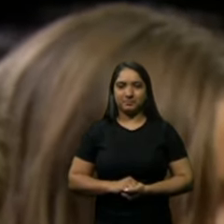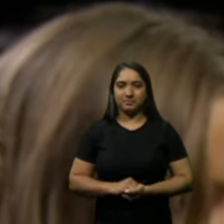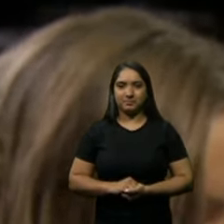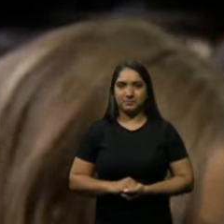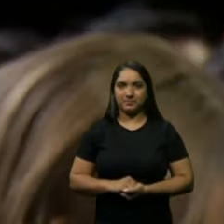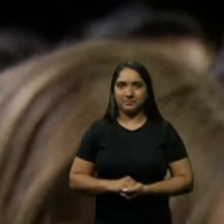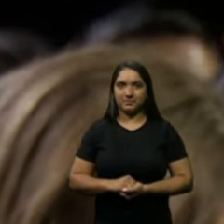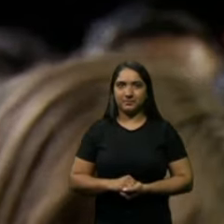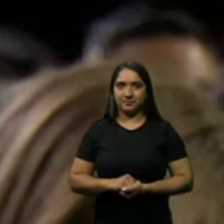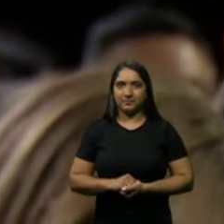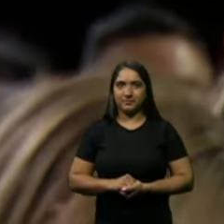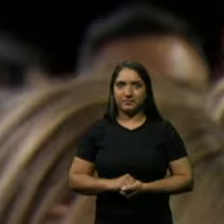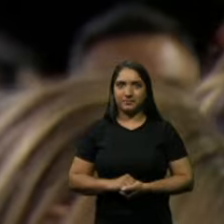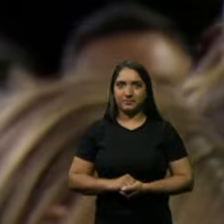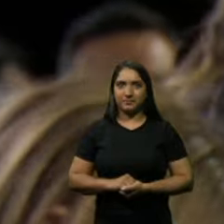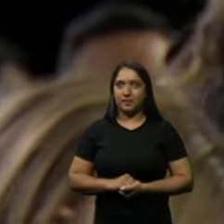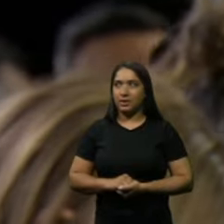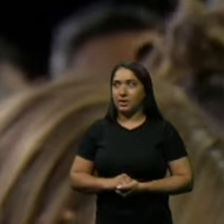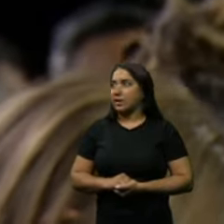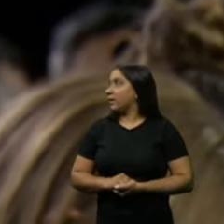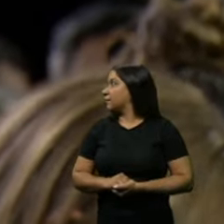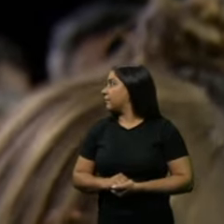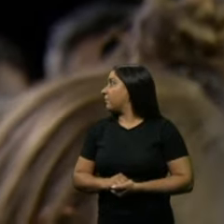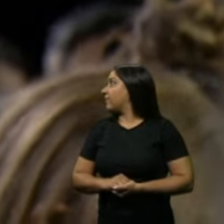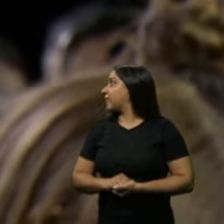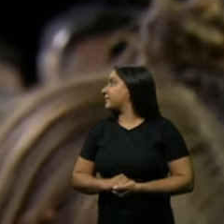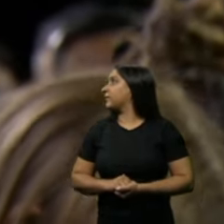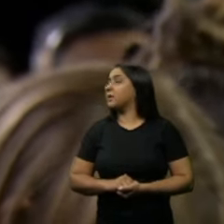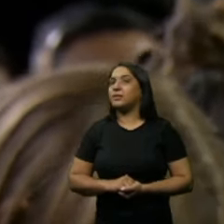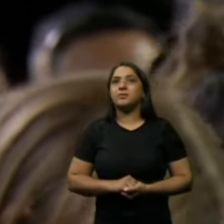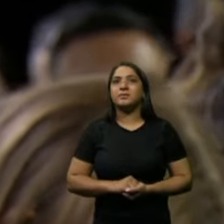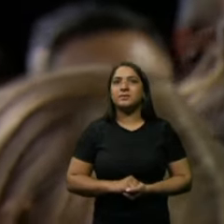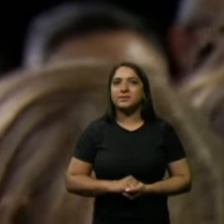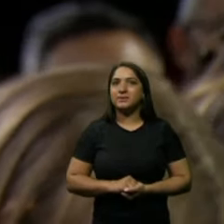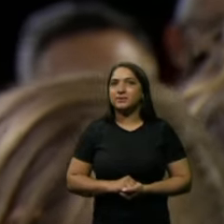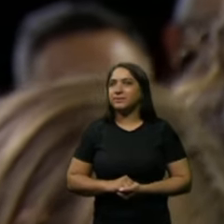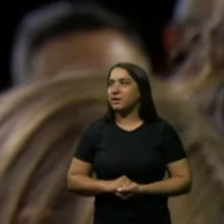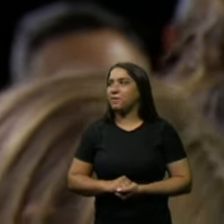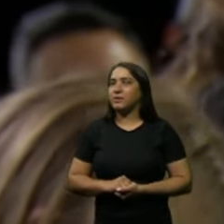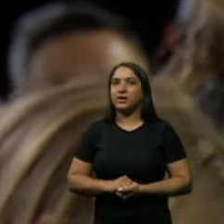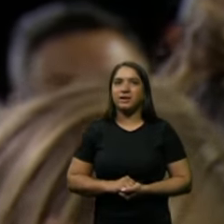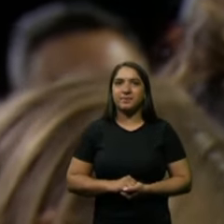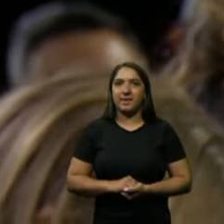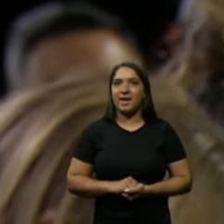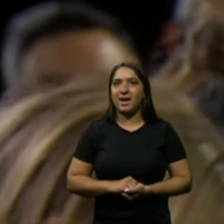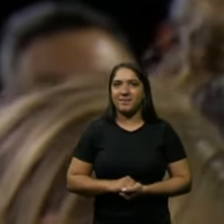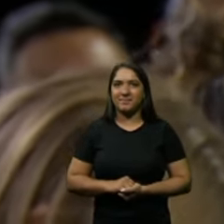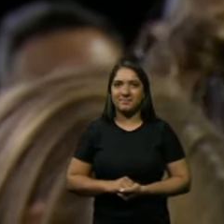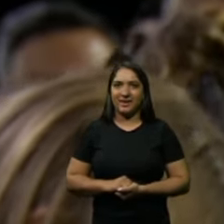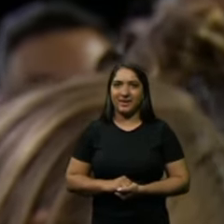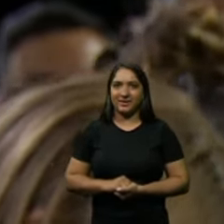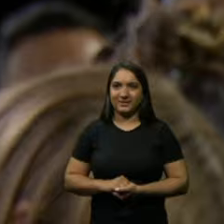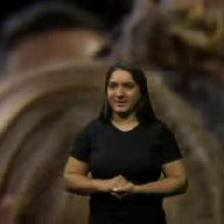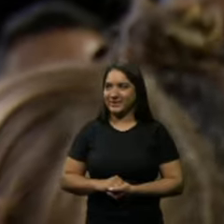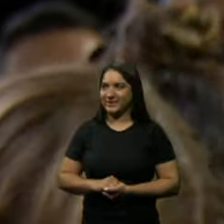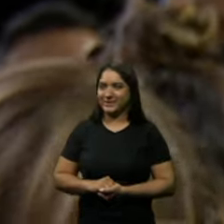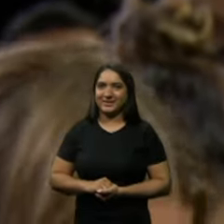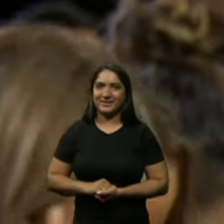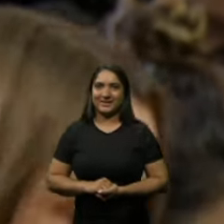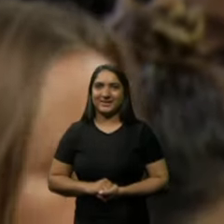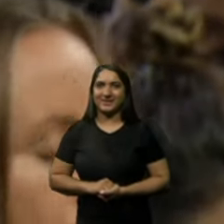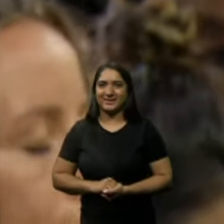e o Réver de fadas fui ao foguete jogo do foguete e Robert